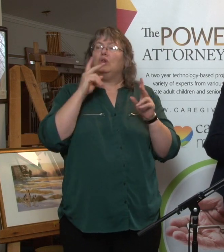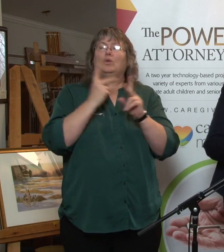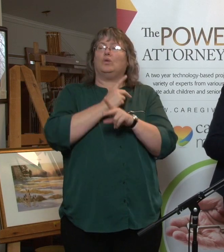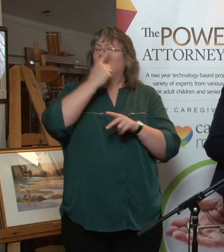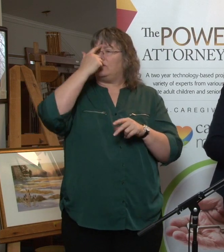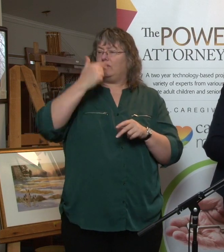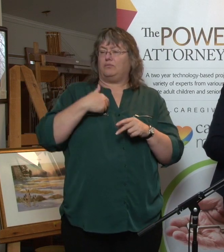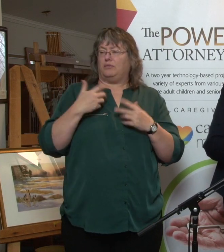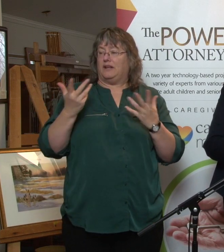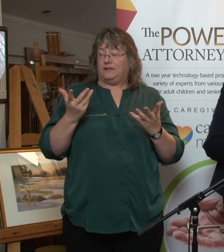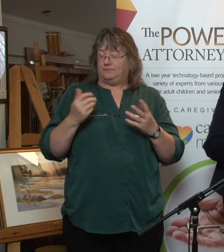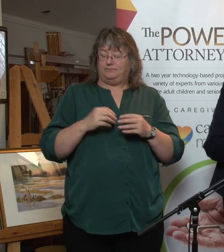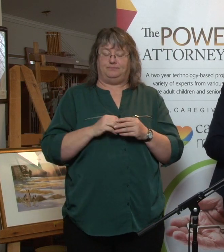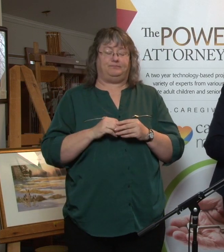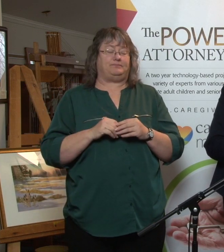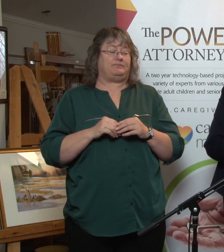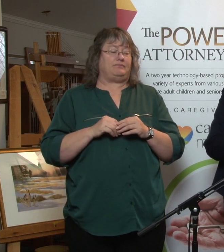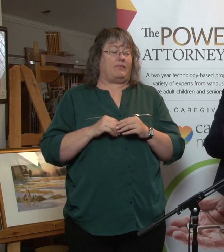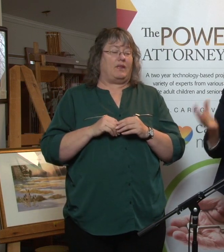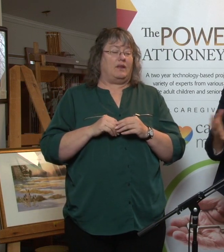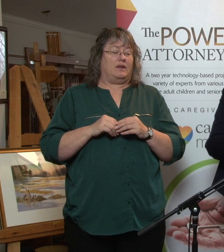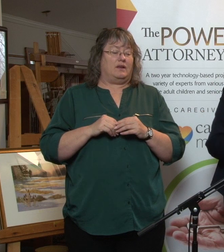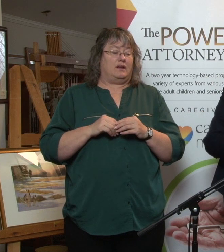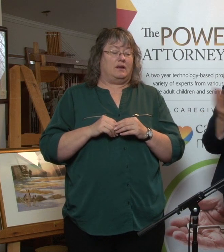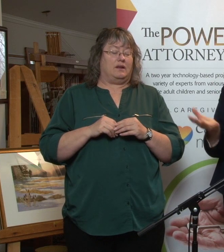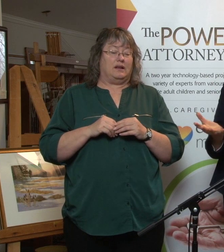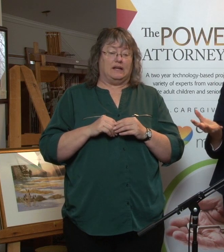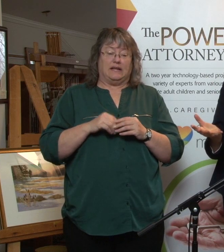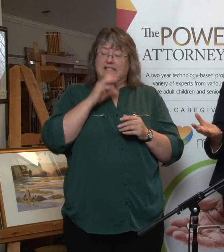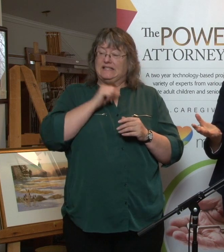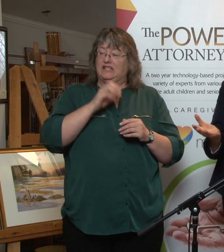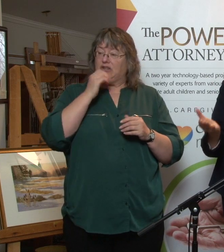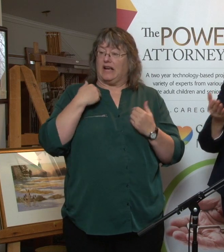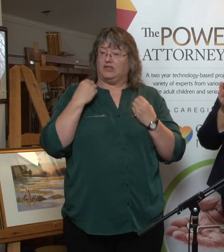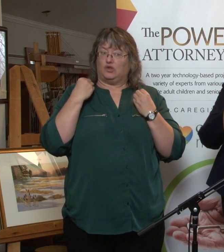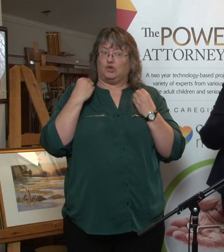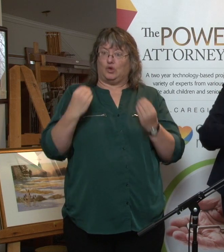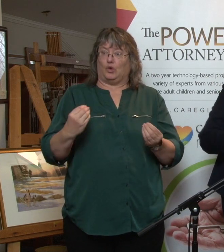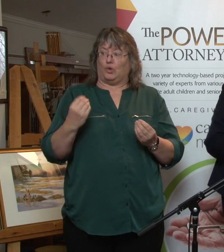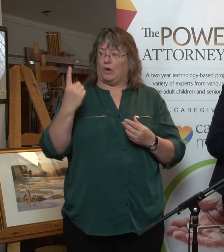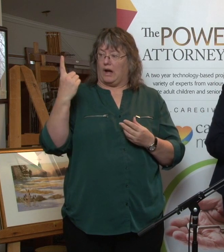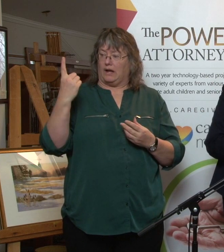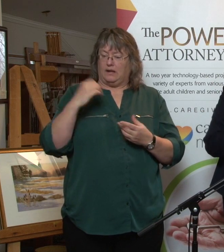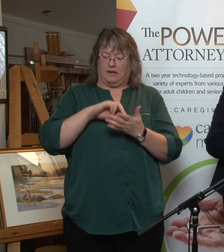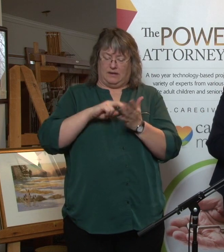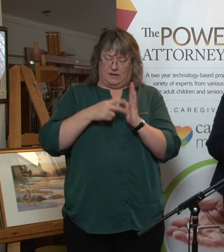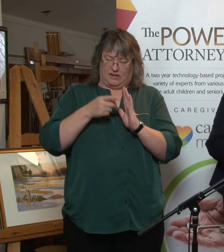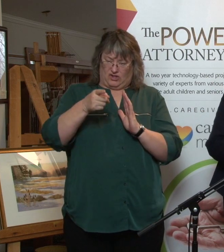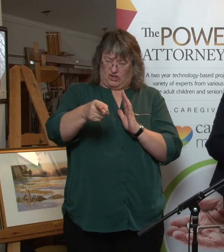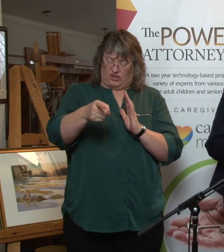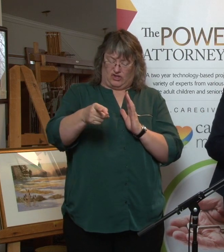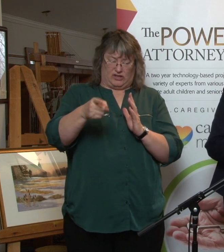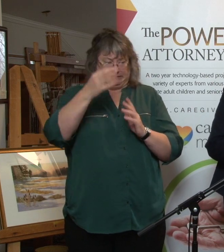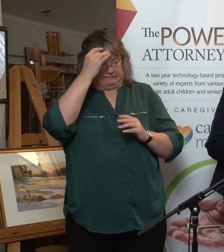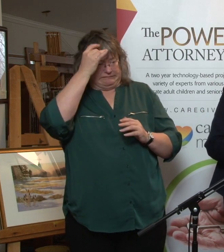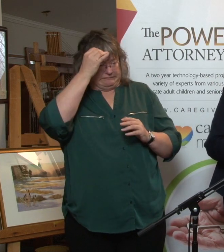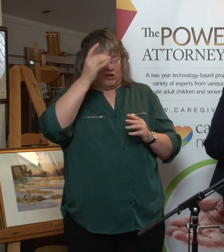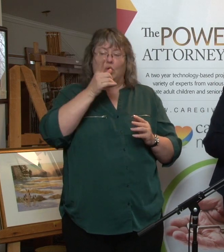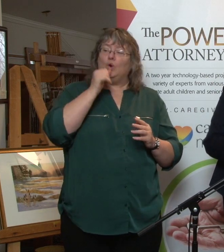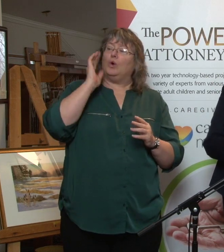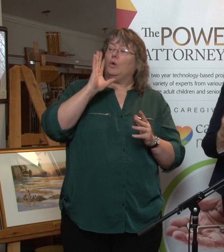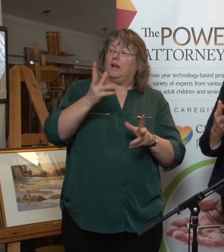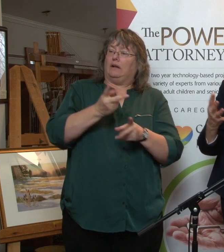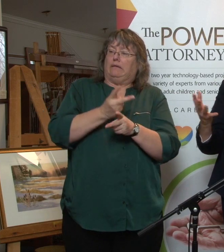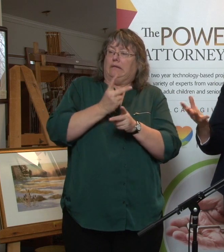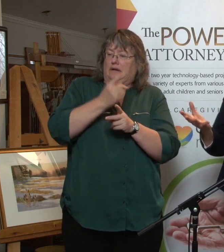is when a family, when a senior has nobody. So then she has to make the decision, who's going to take on that